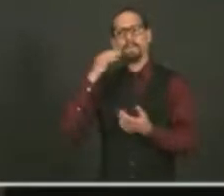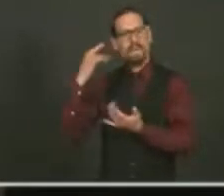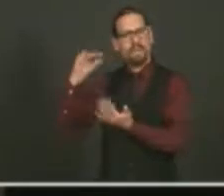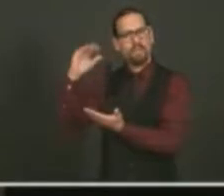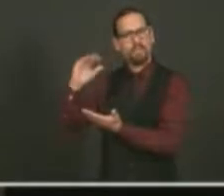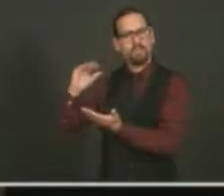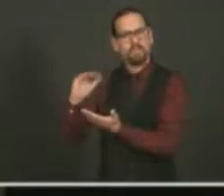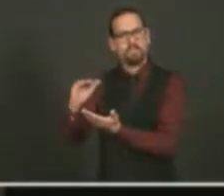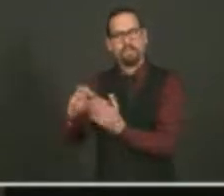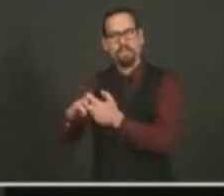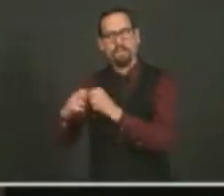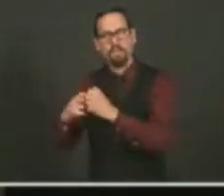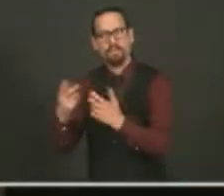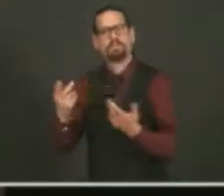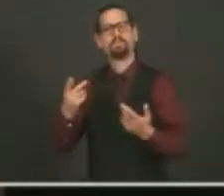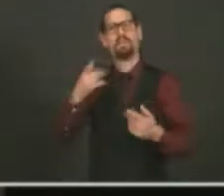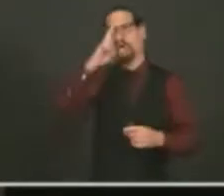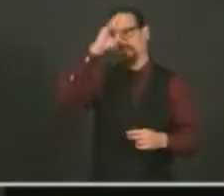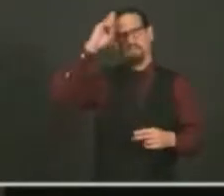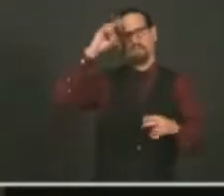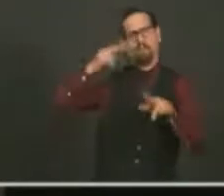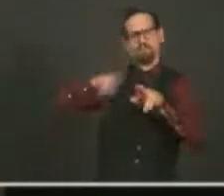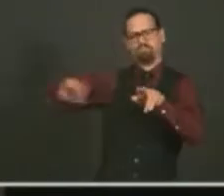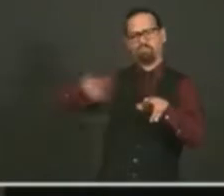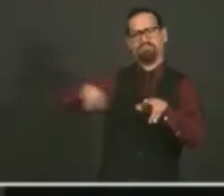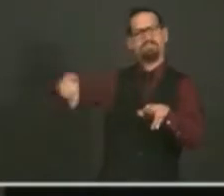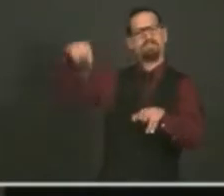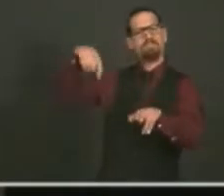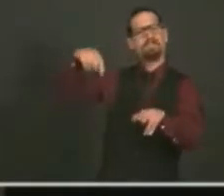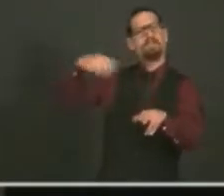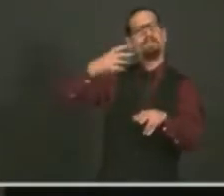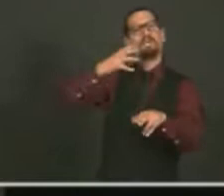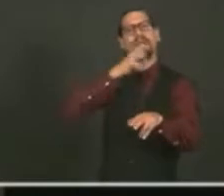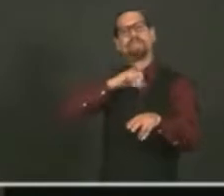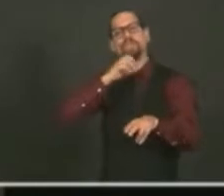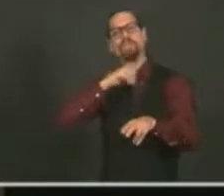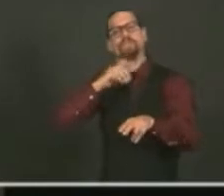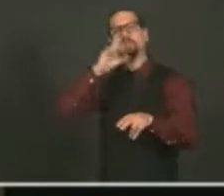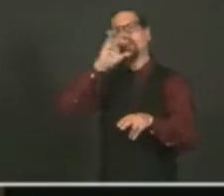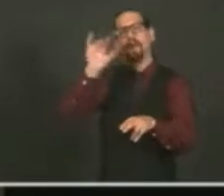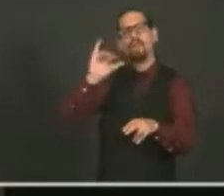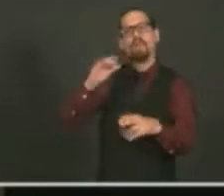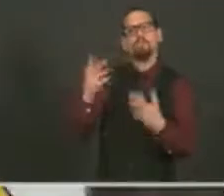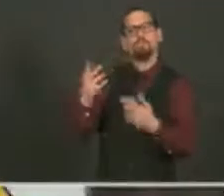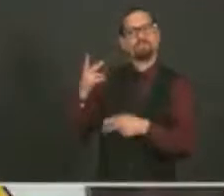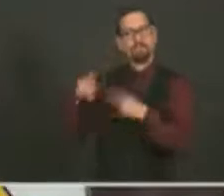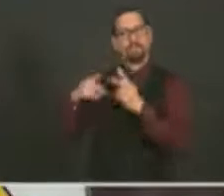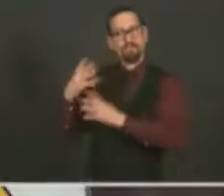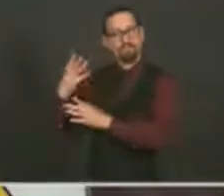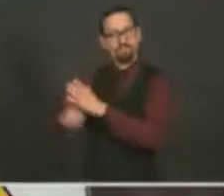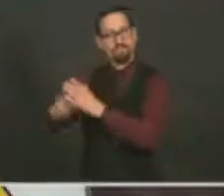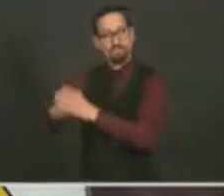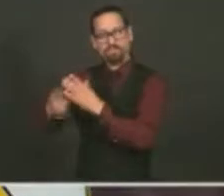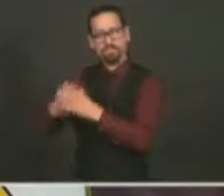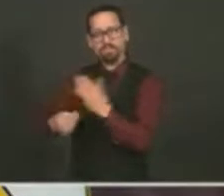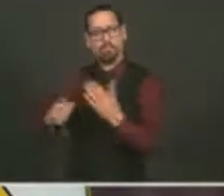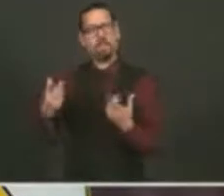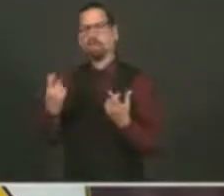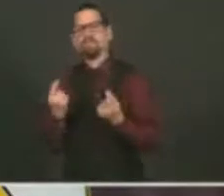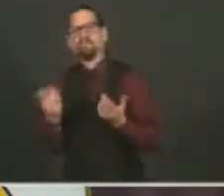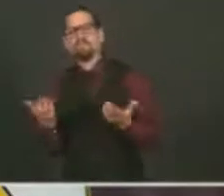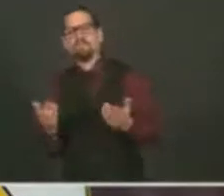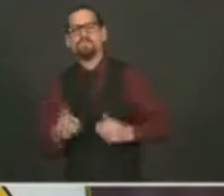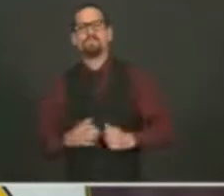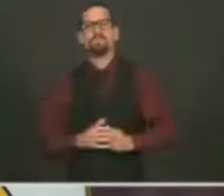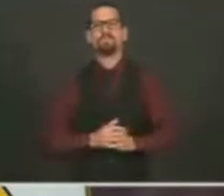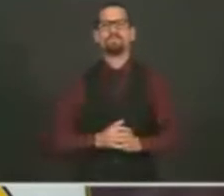Where are the hospitalizations and now the rising number of deaths coming from? Are those people who just got together with family members? No, we are